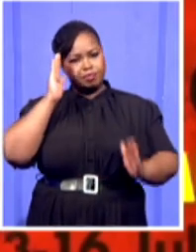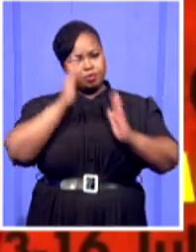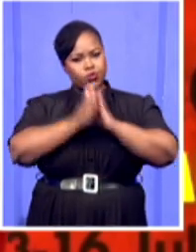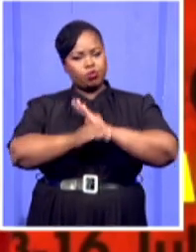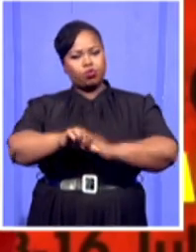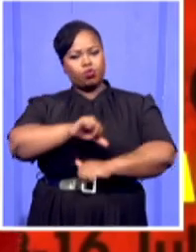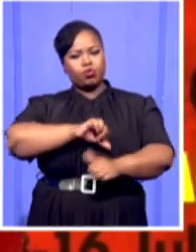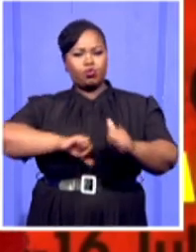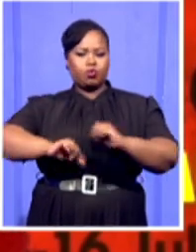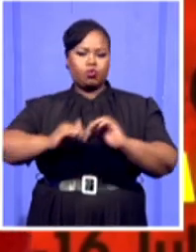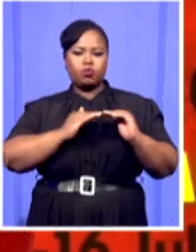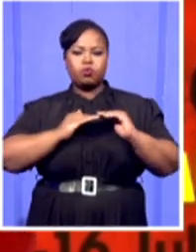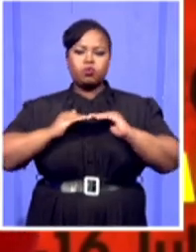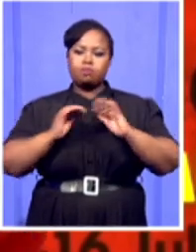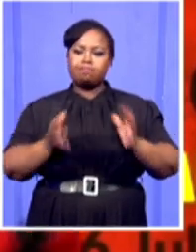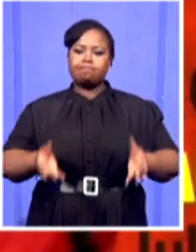socialism.